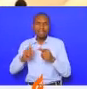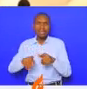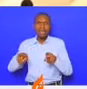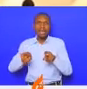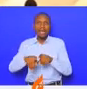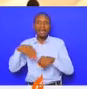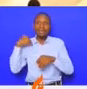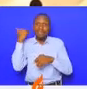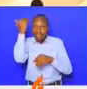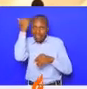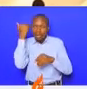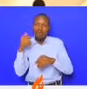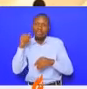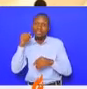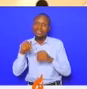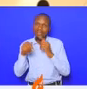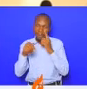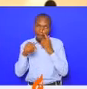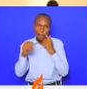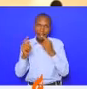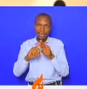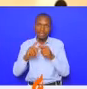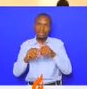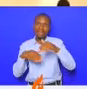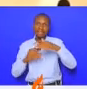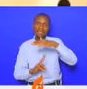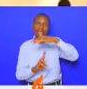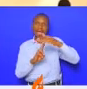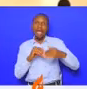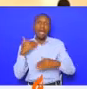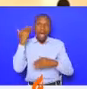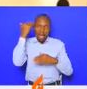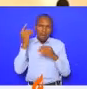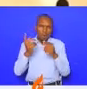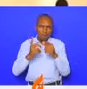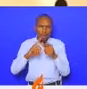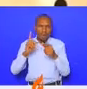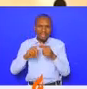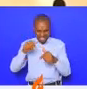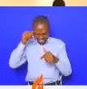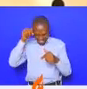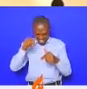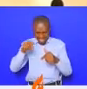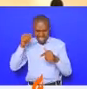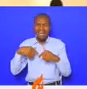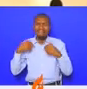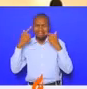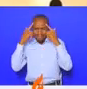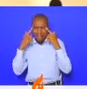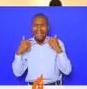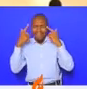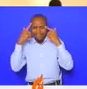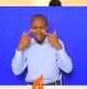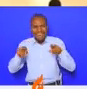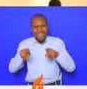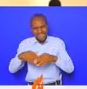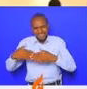Court of this Kenya. I quote, Mr. Speaker, and then we are here crying like babies